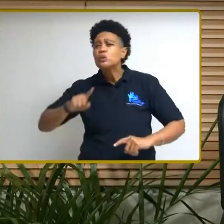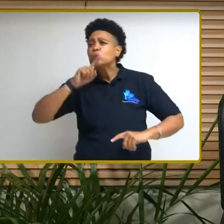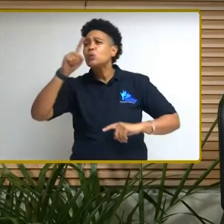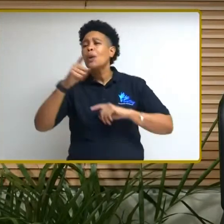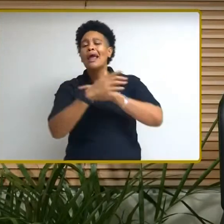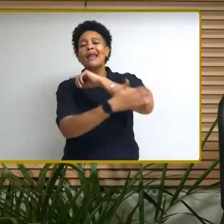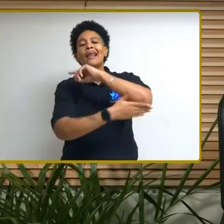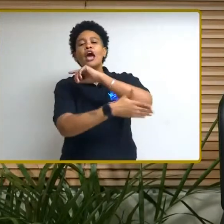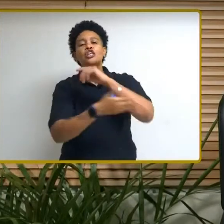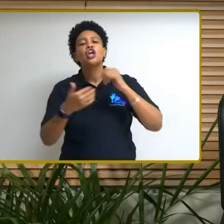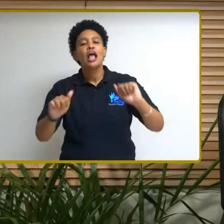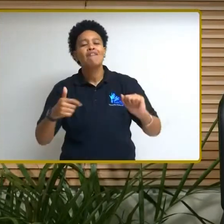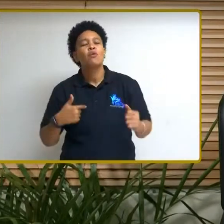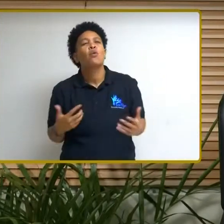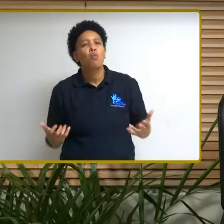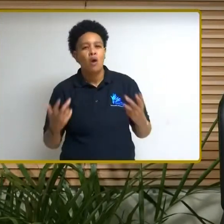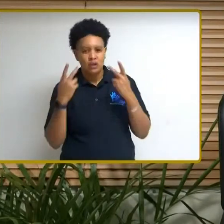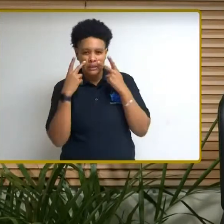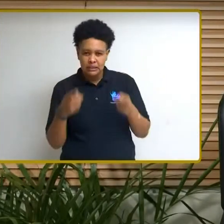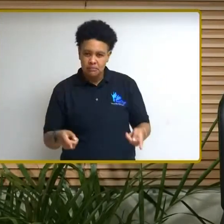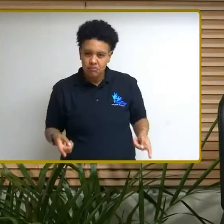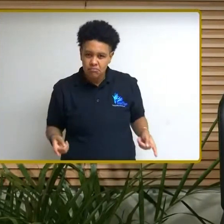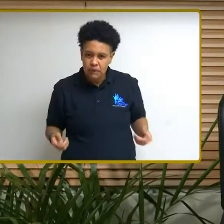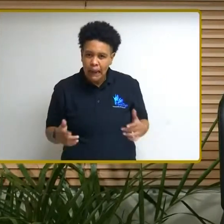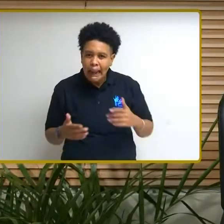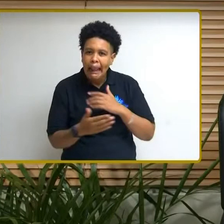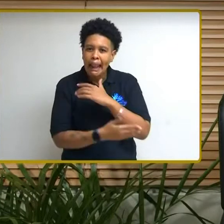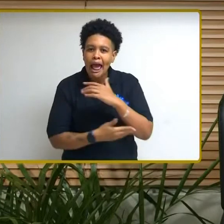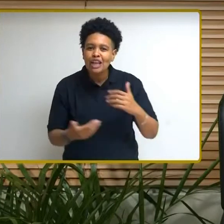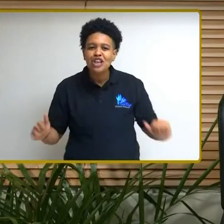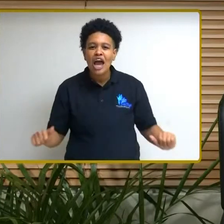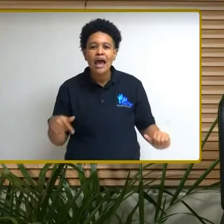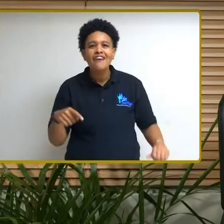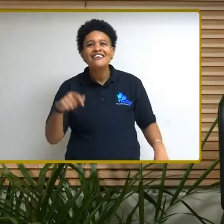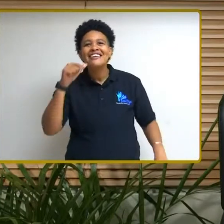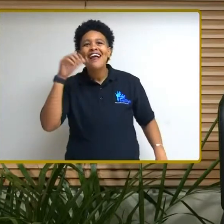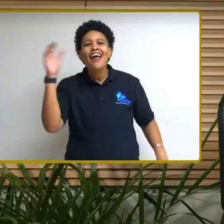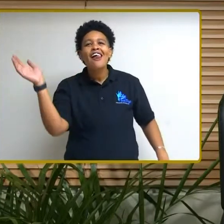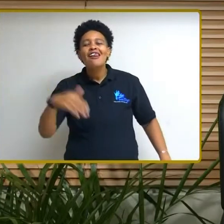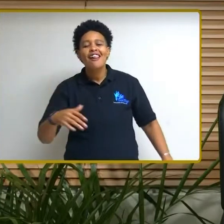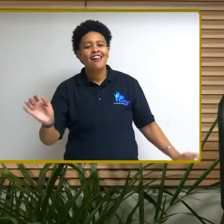effort. This is how we want it to be seen. It is